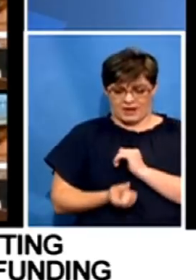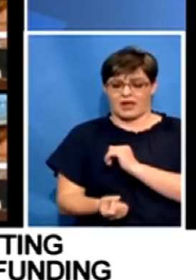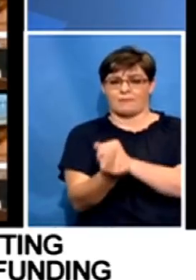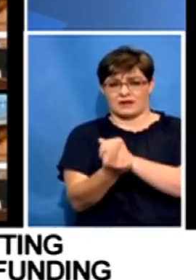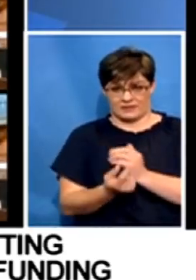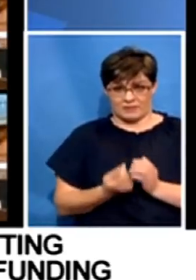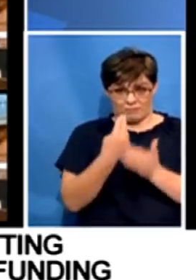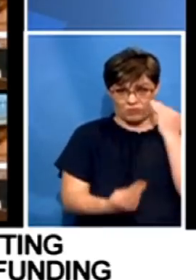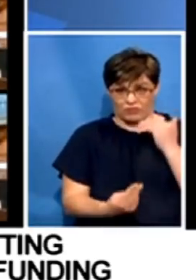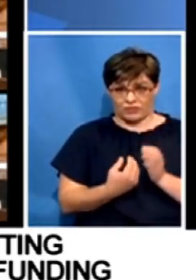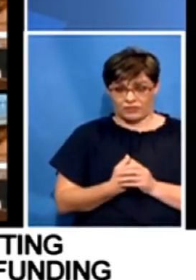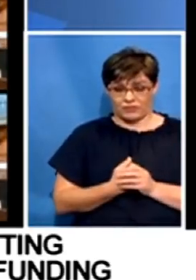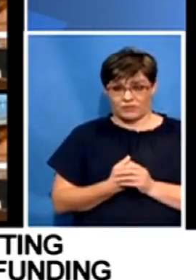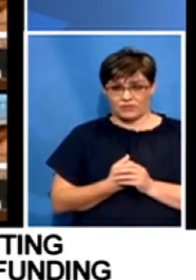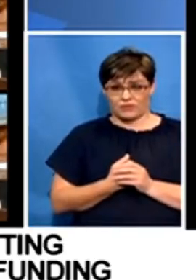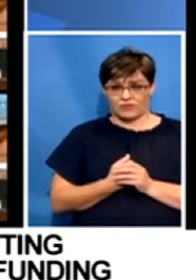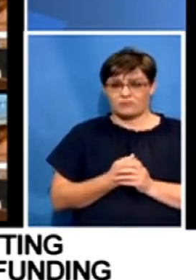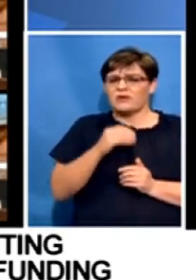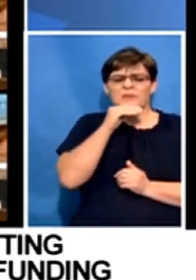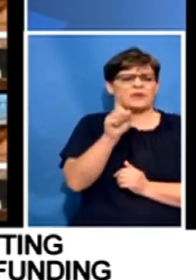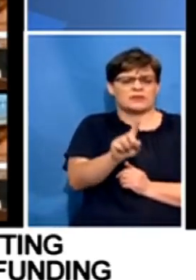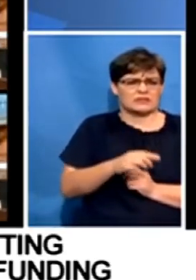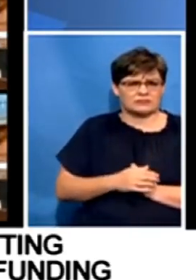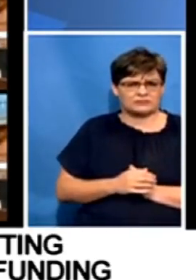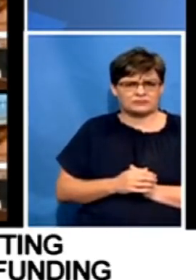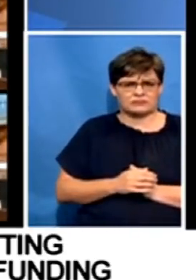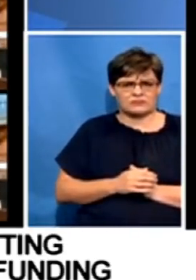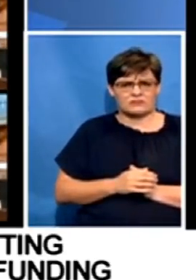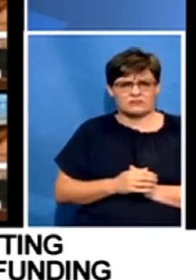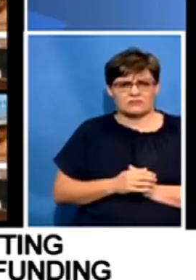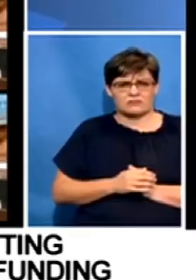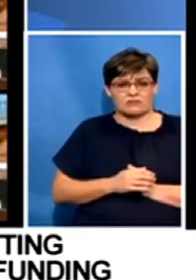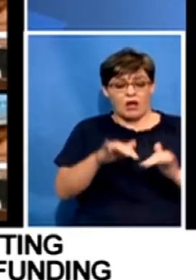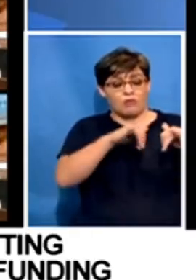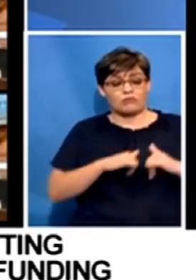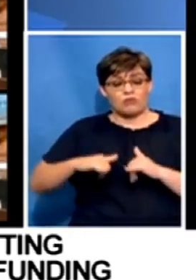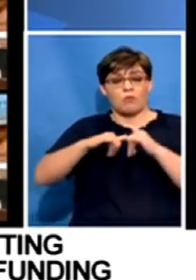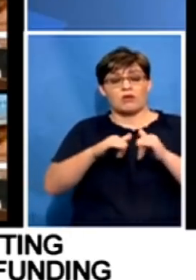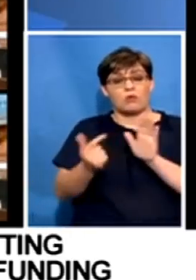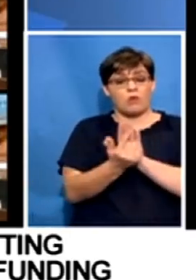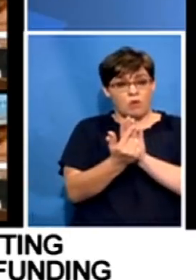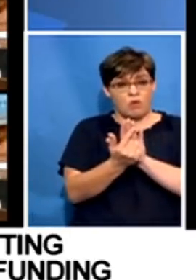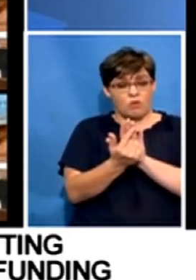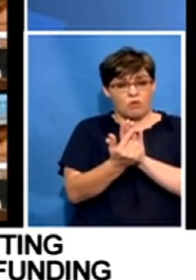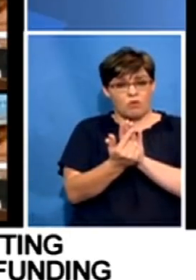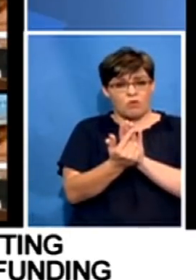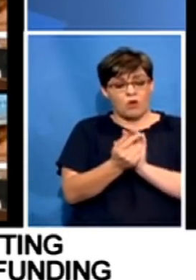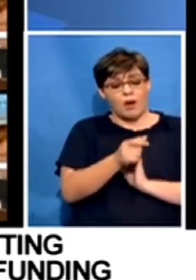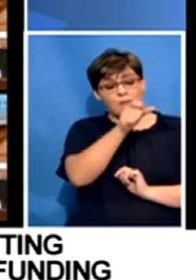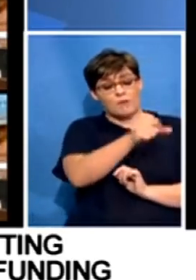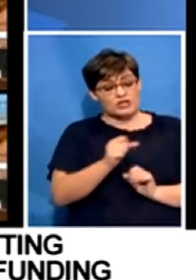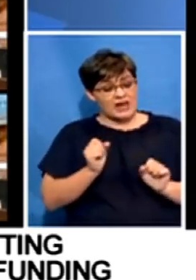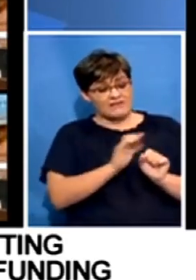mean, in accordance with the common law, an affected individual would be entitled to